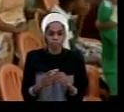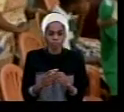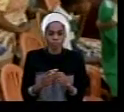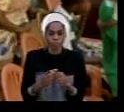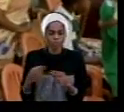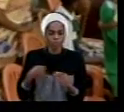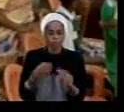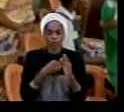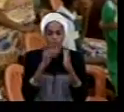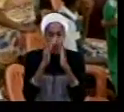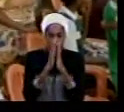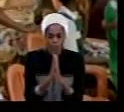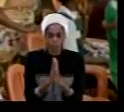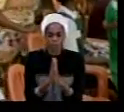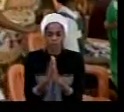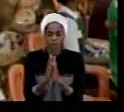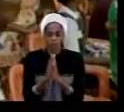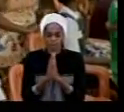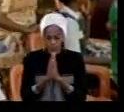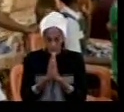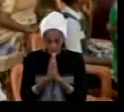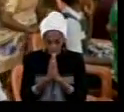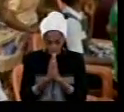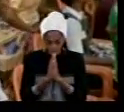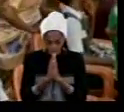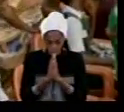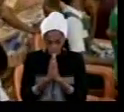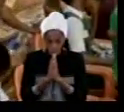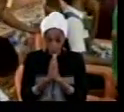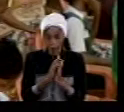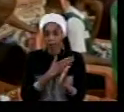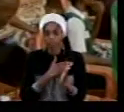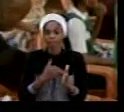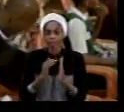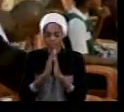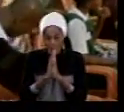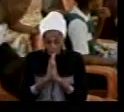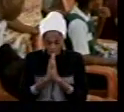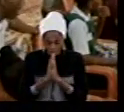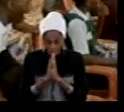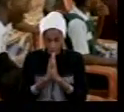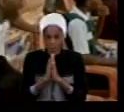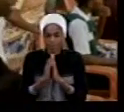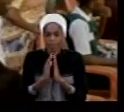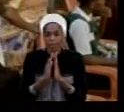name we prayed. And amen.